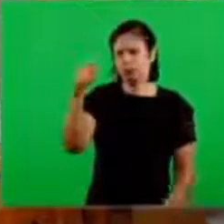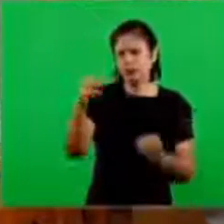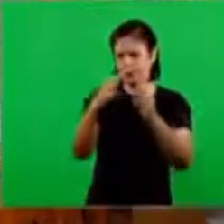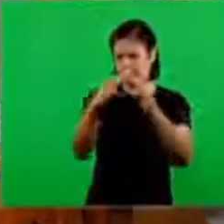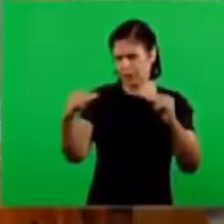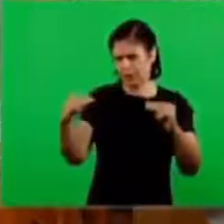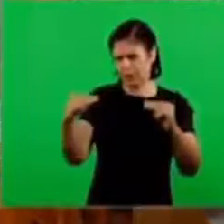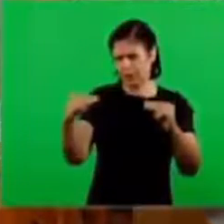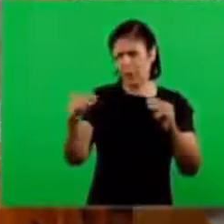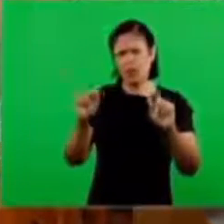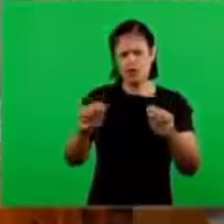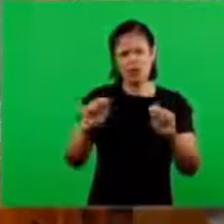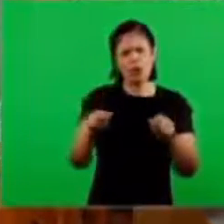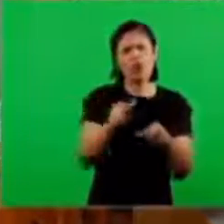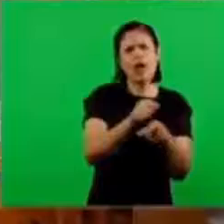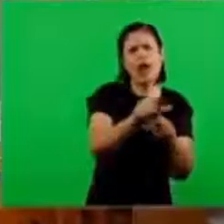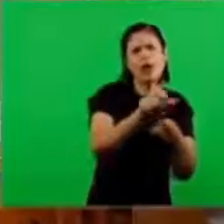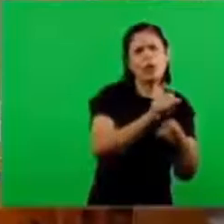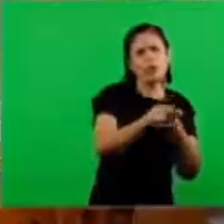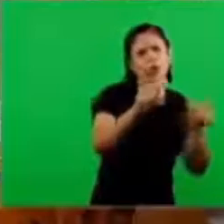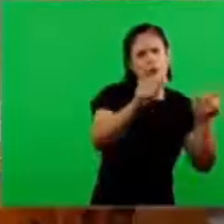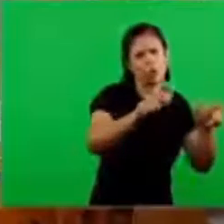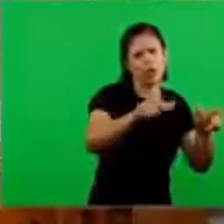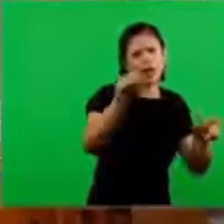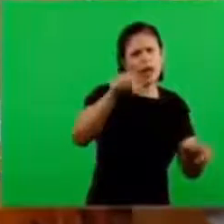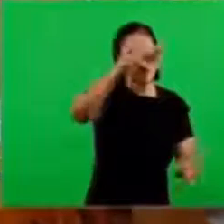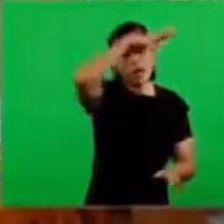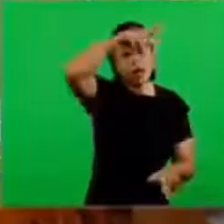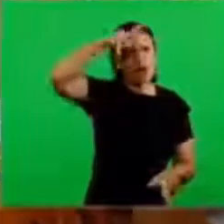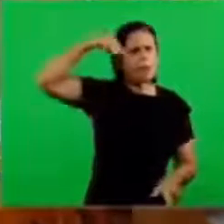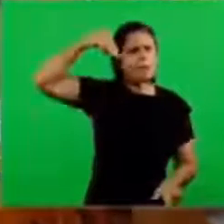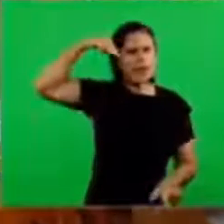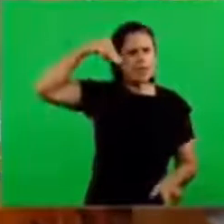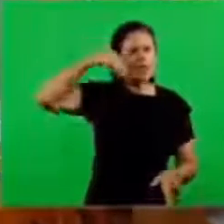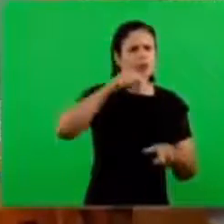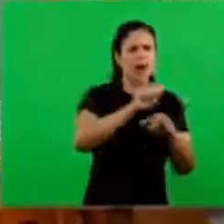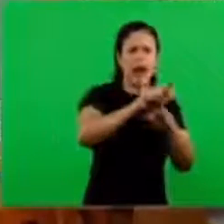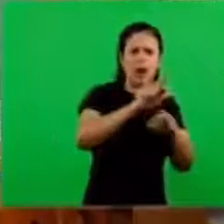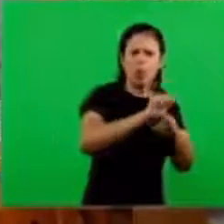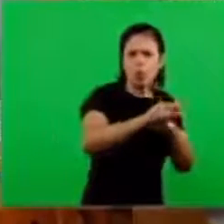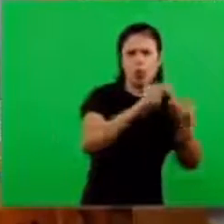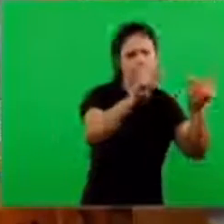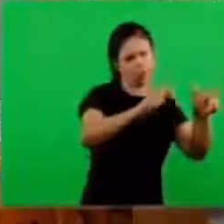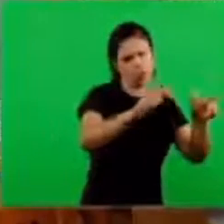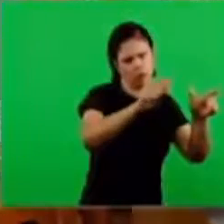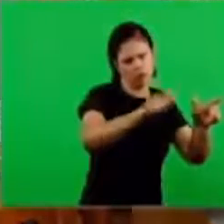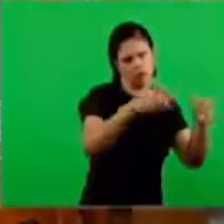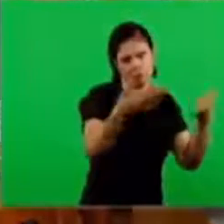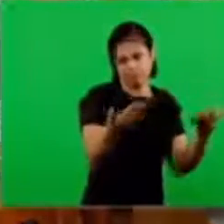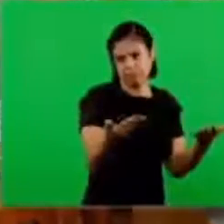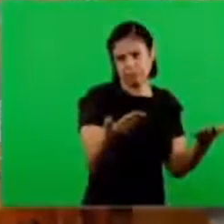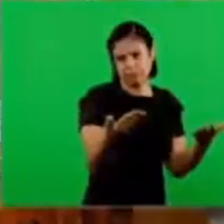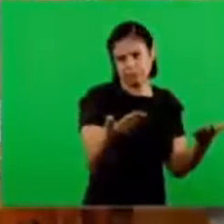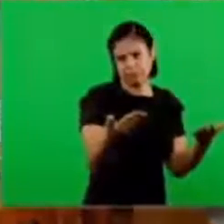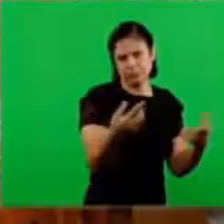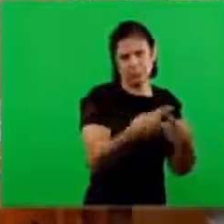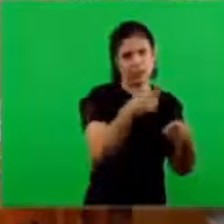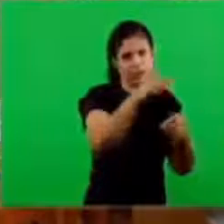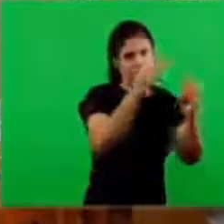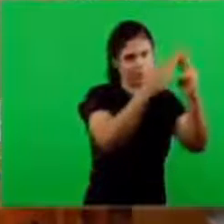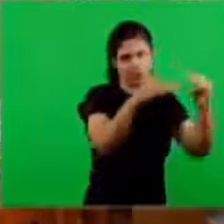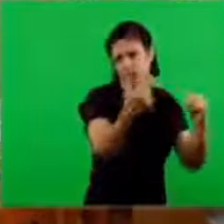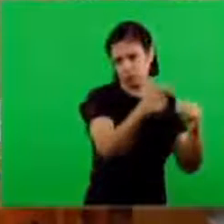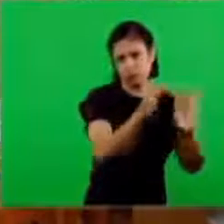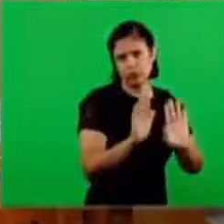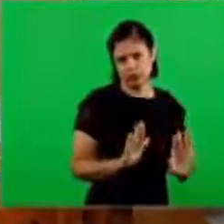Manaus. They may even rent a place in Manaus or any other place, but for example, in Transamazonica, a very far